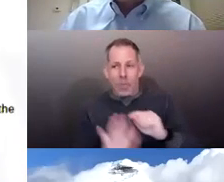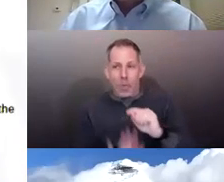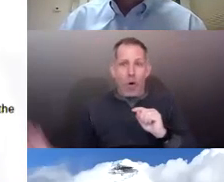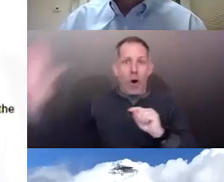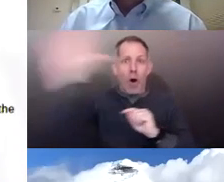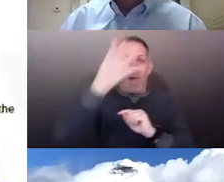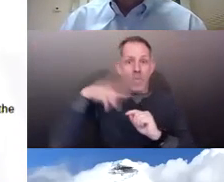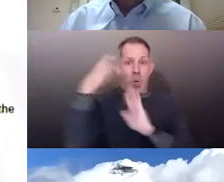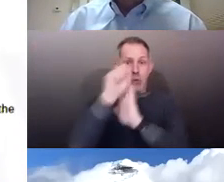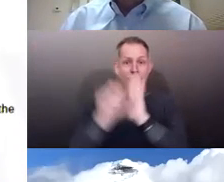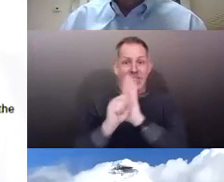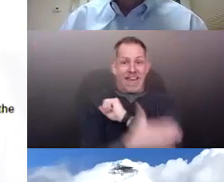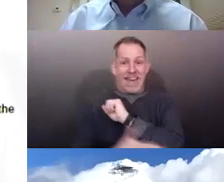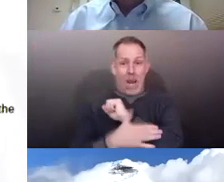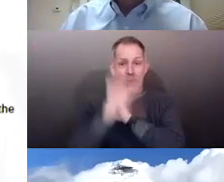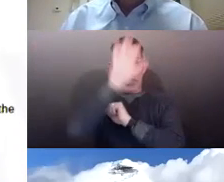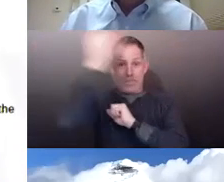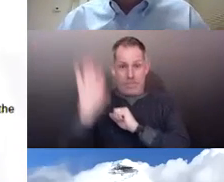to